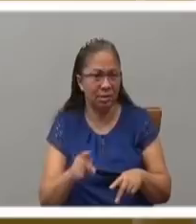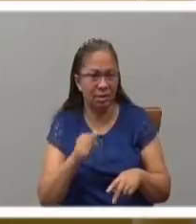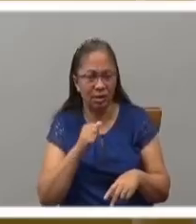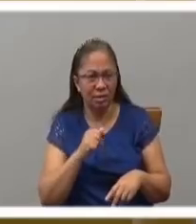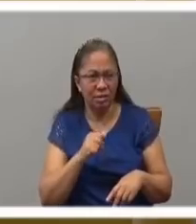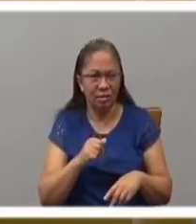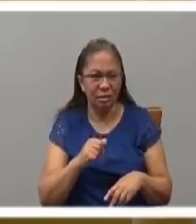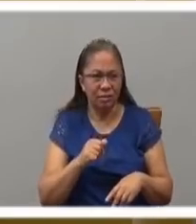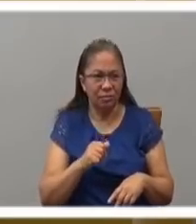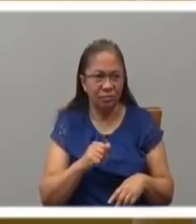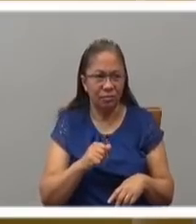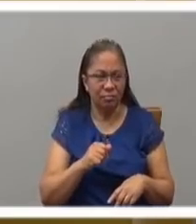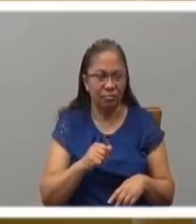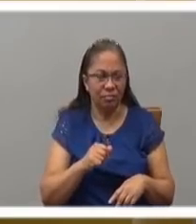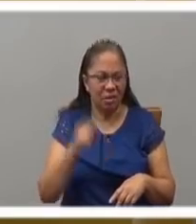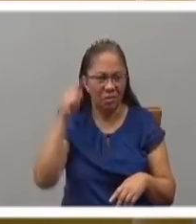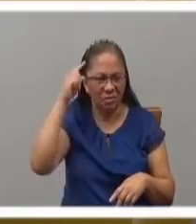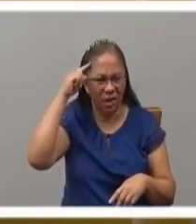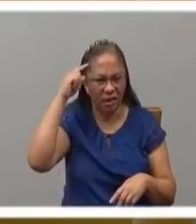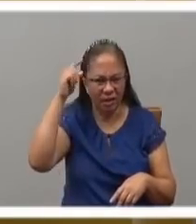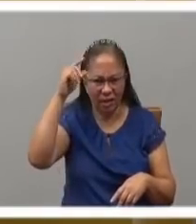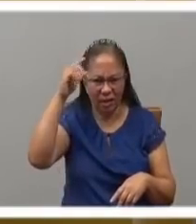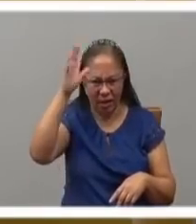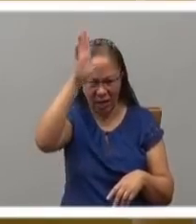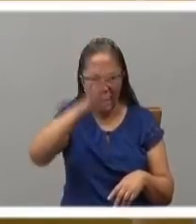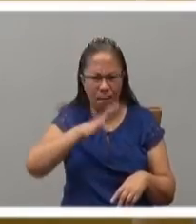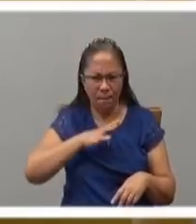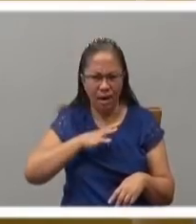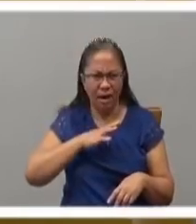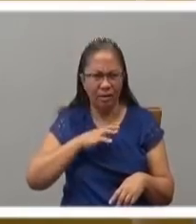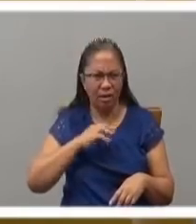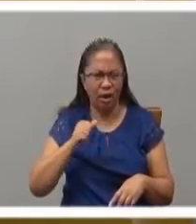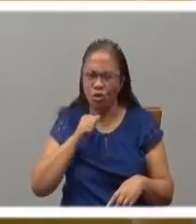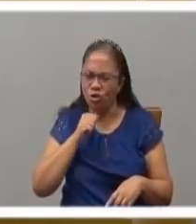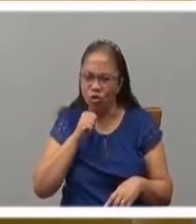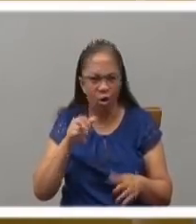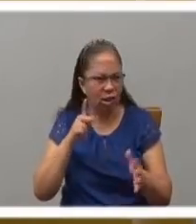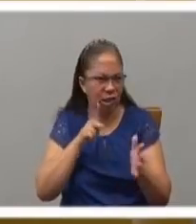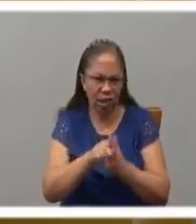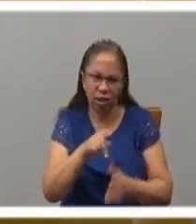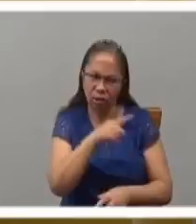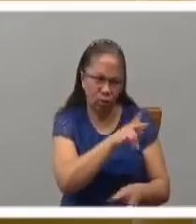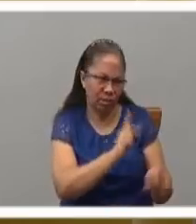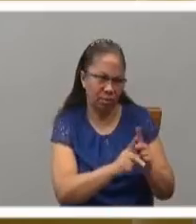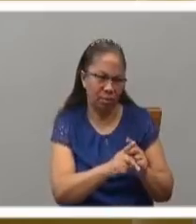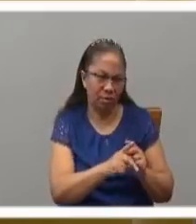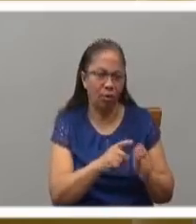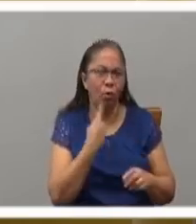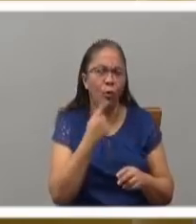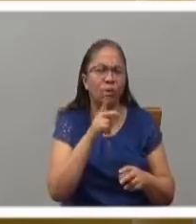Muslim man did not commit the crime was his mother.